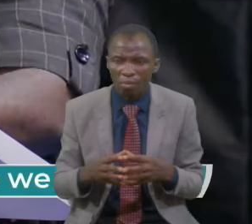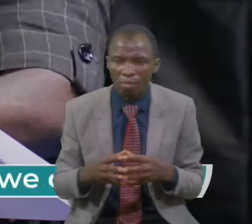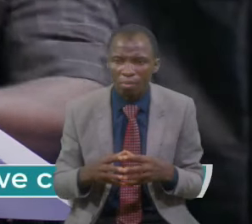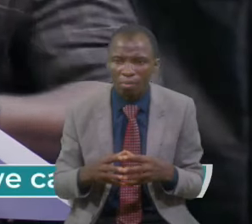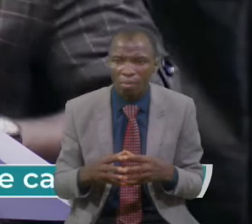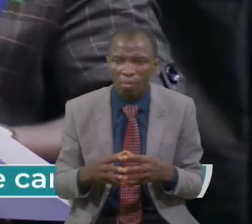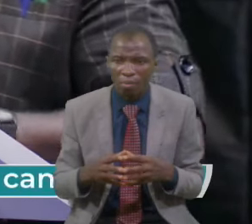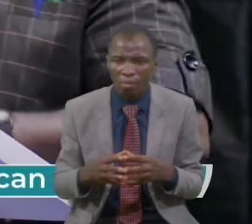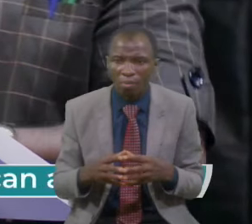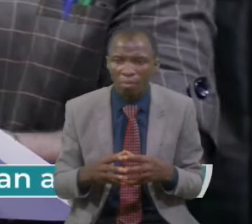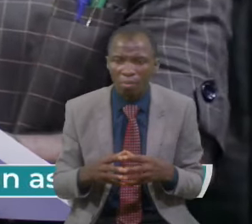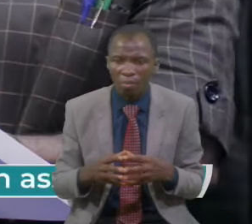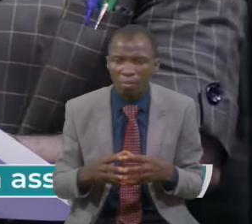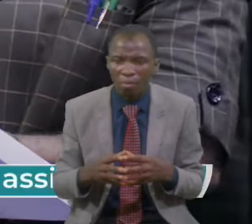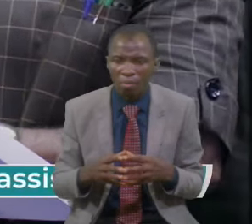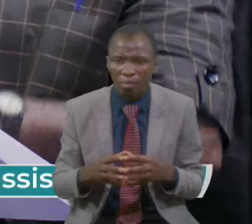Let's do quickly, please.